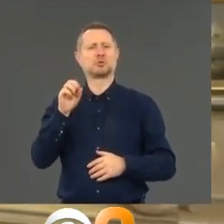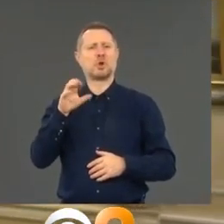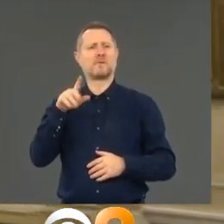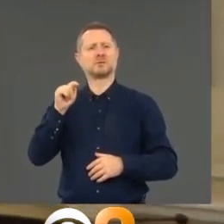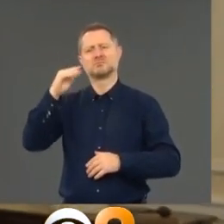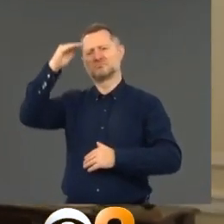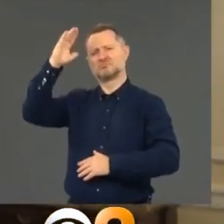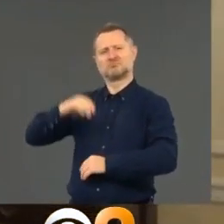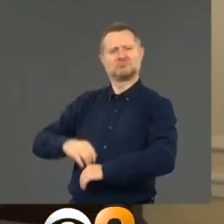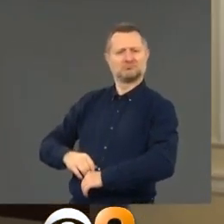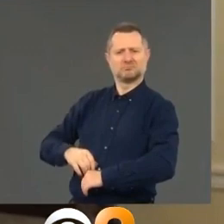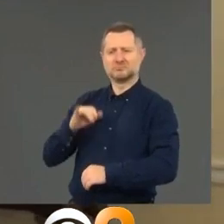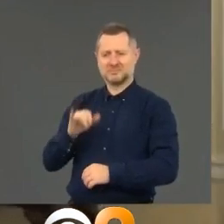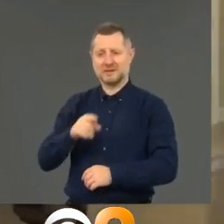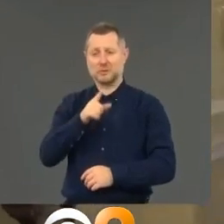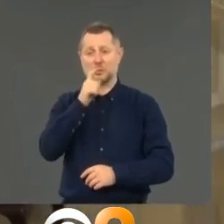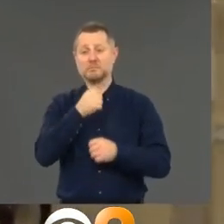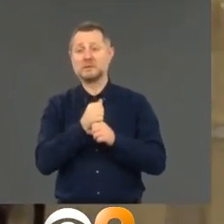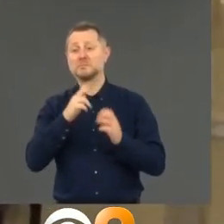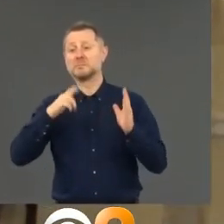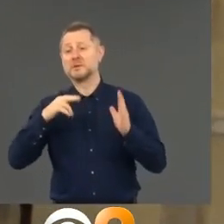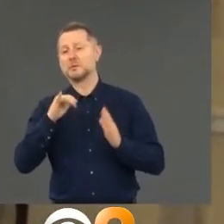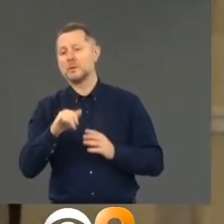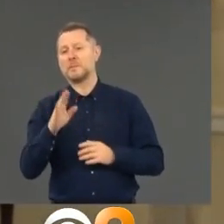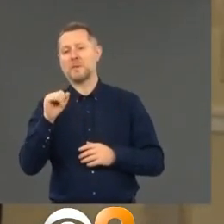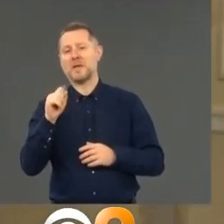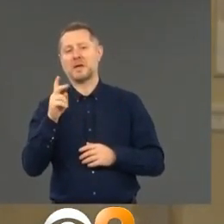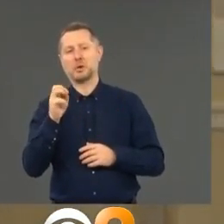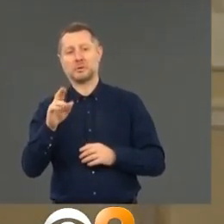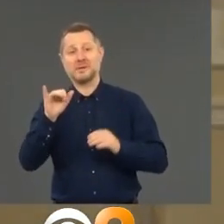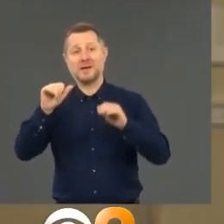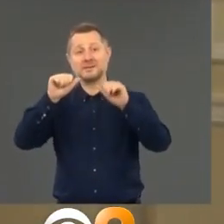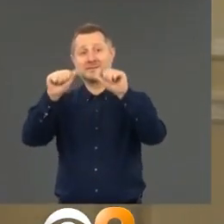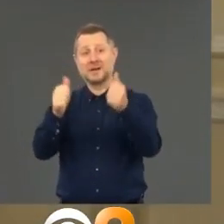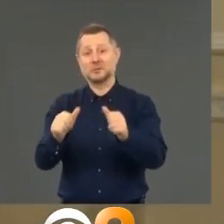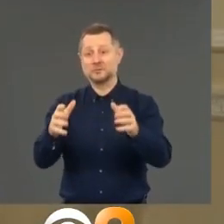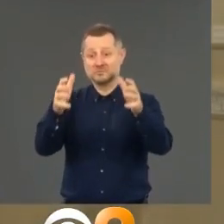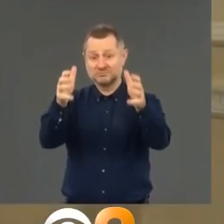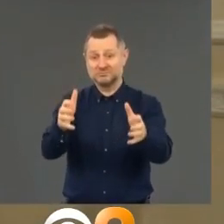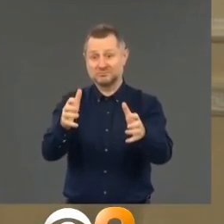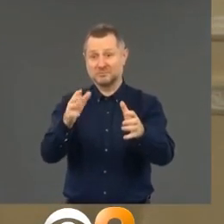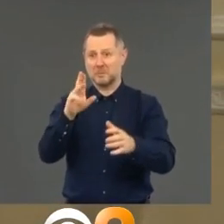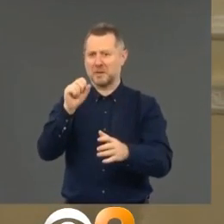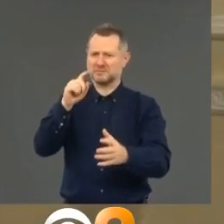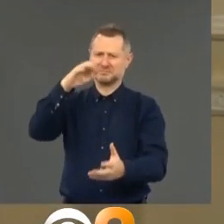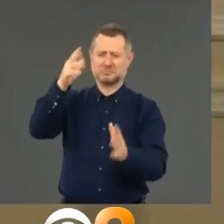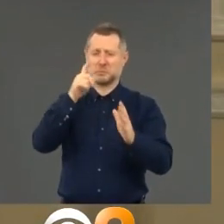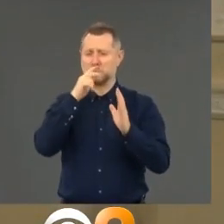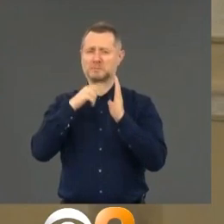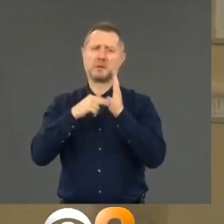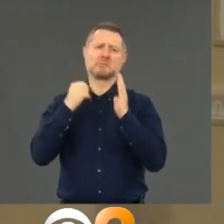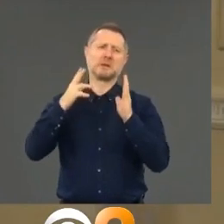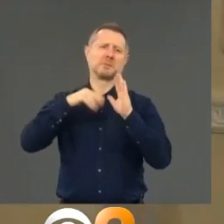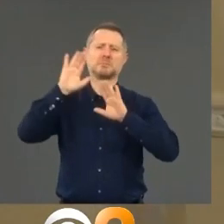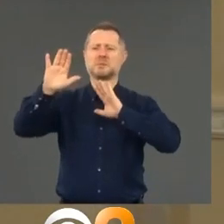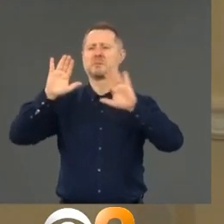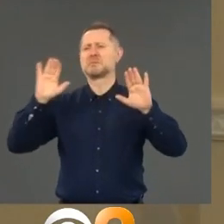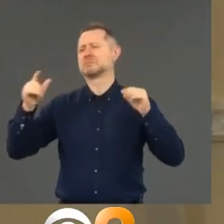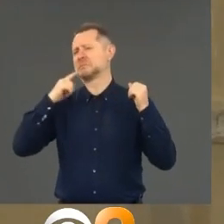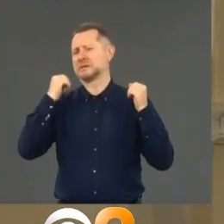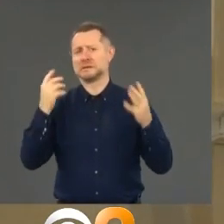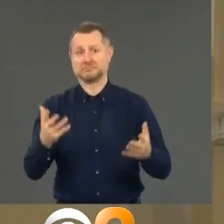is an extraordinarily gifted artist, and that's here. We have great art all through this home. The